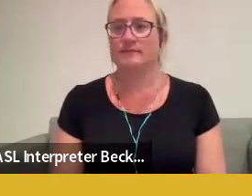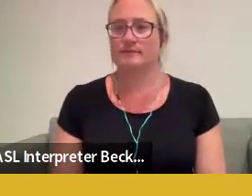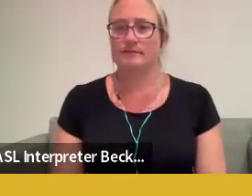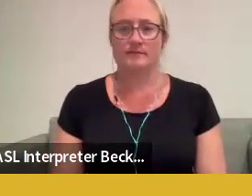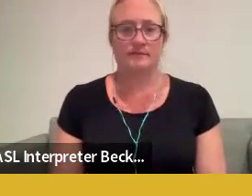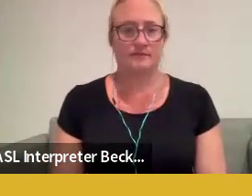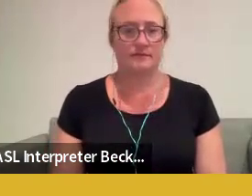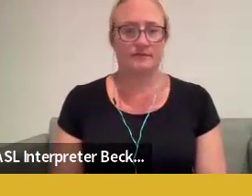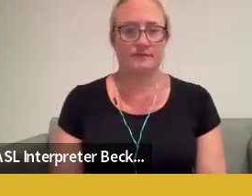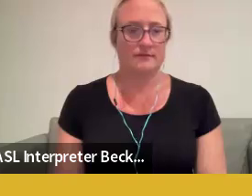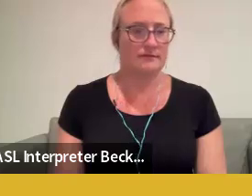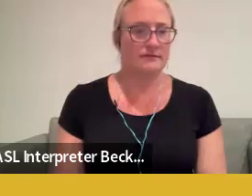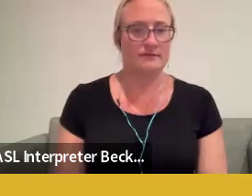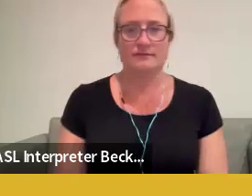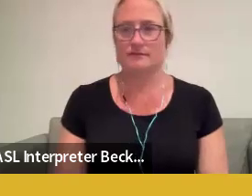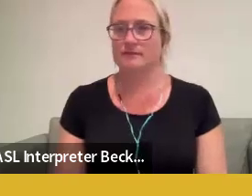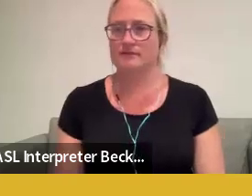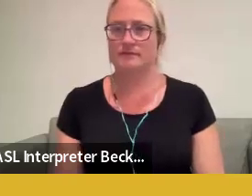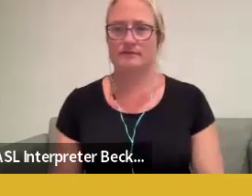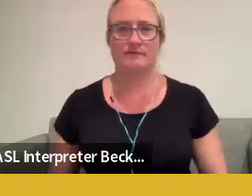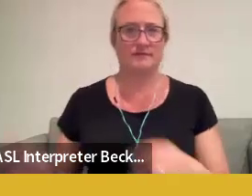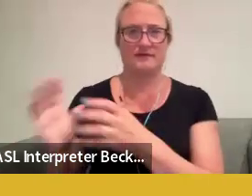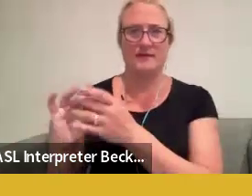Oh no. 4, 6,